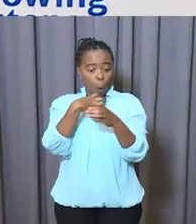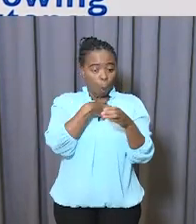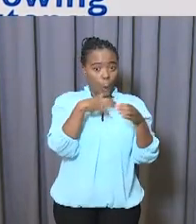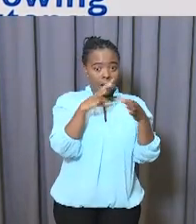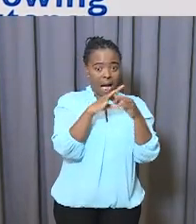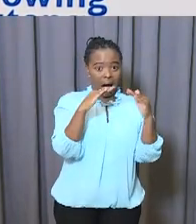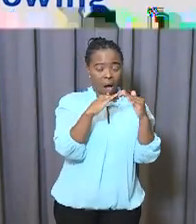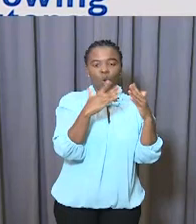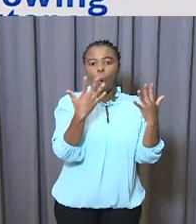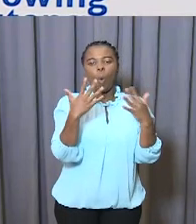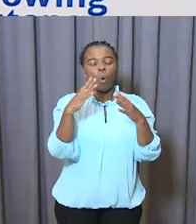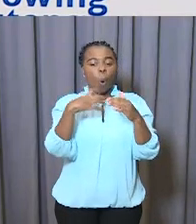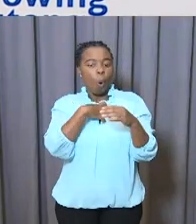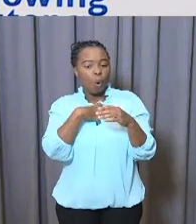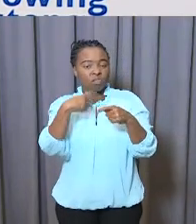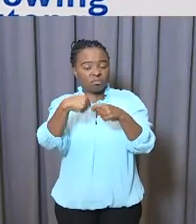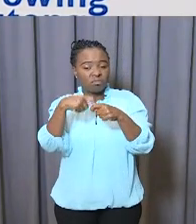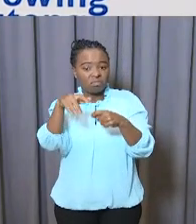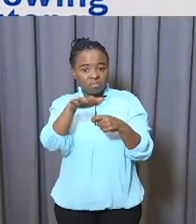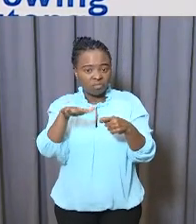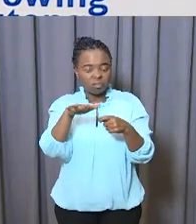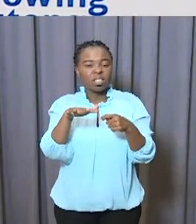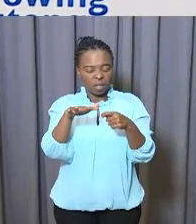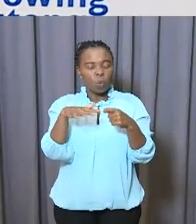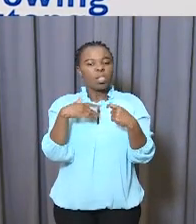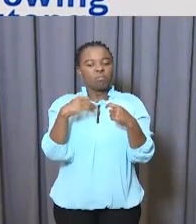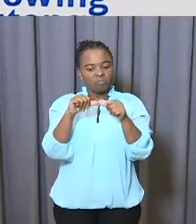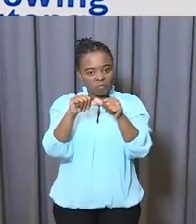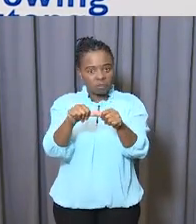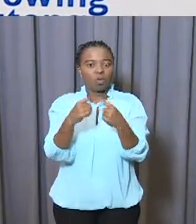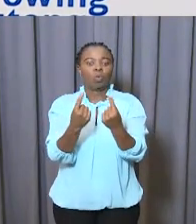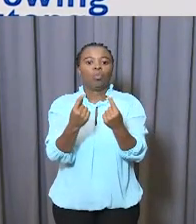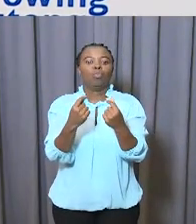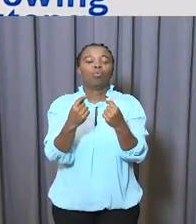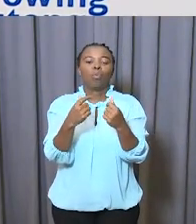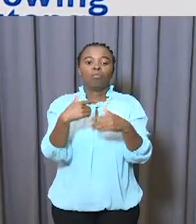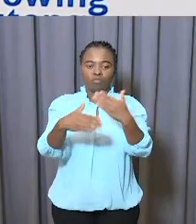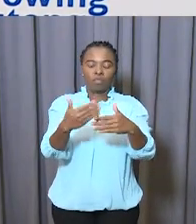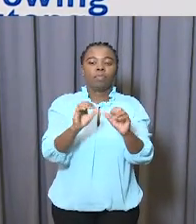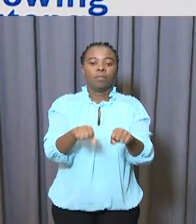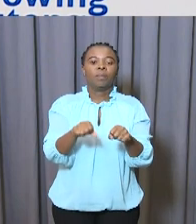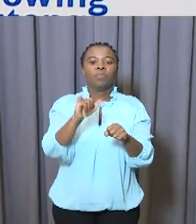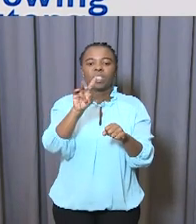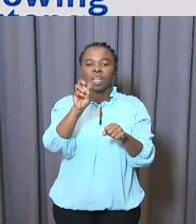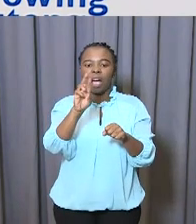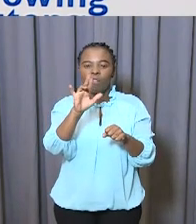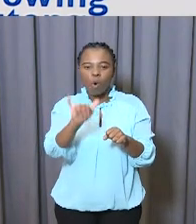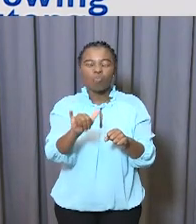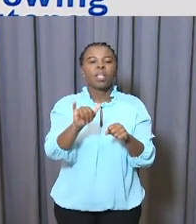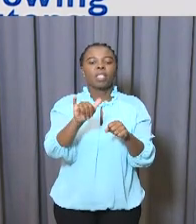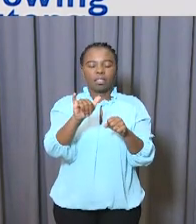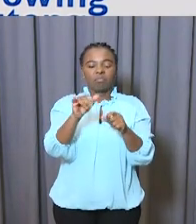own informal settlements. And it's something that we have been doing in Diepsloot, it's something that we have been doing in Ivory Park and some